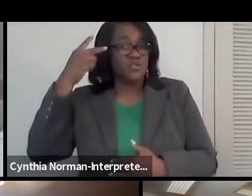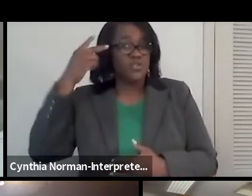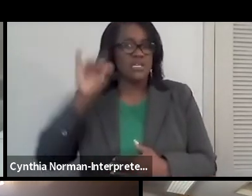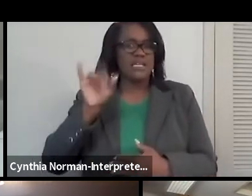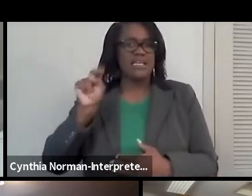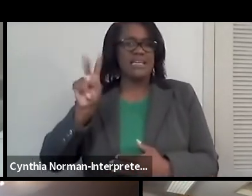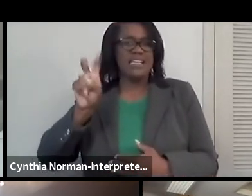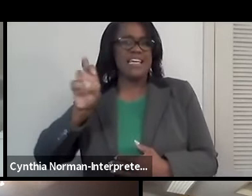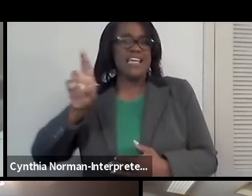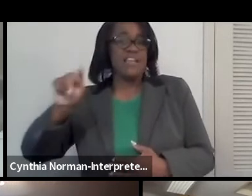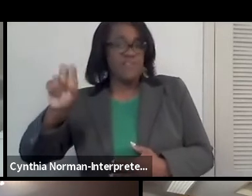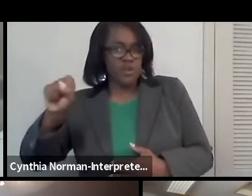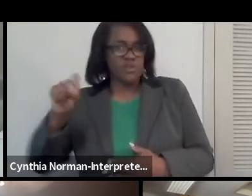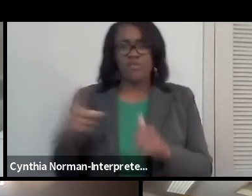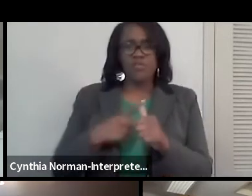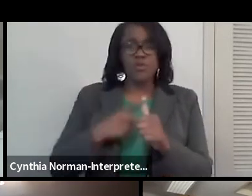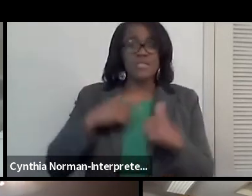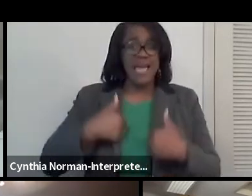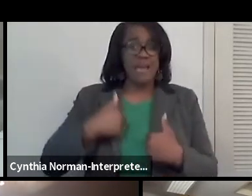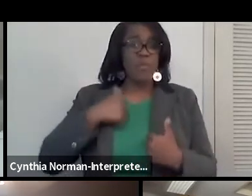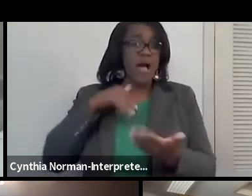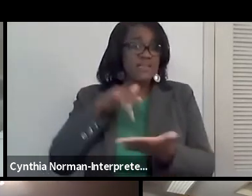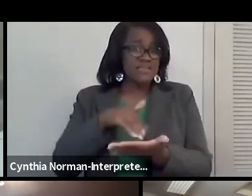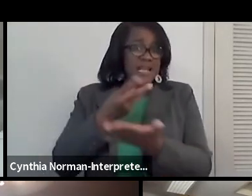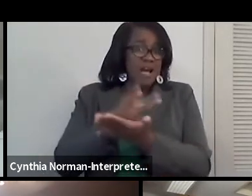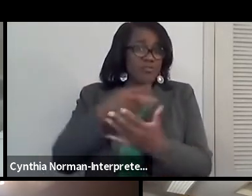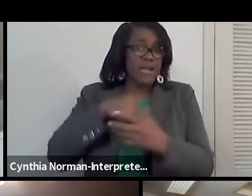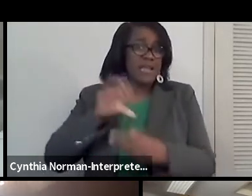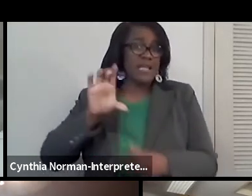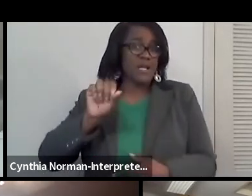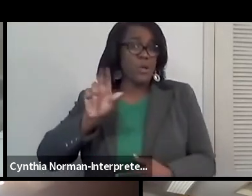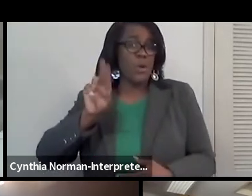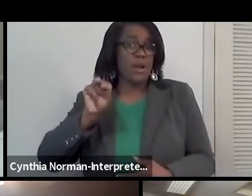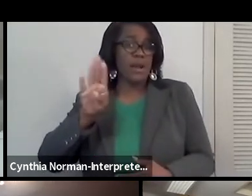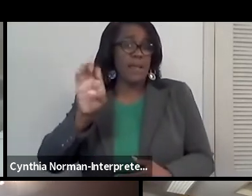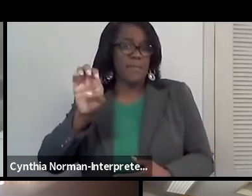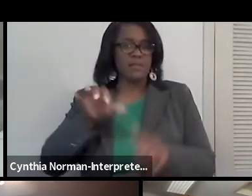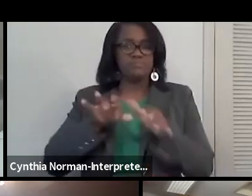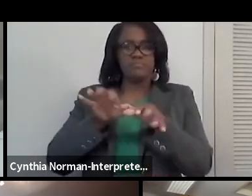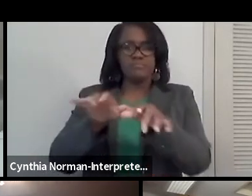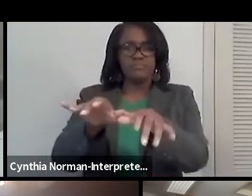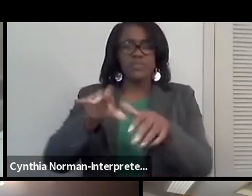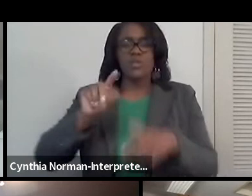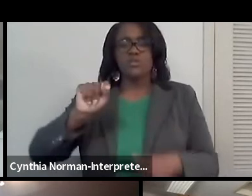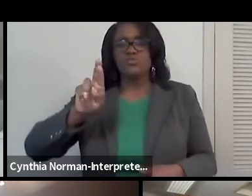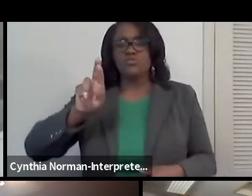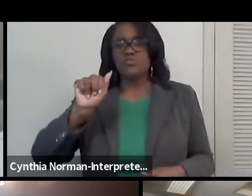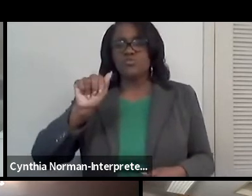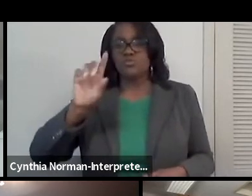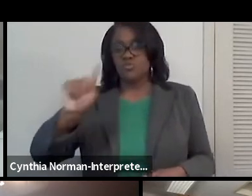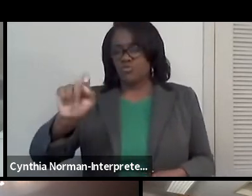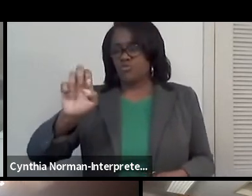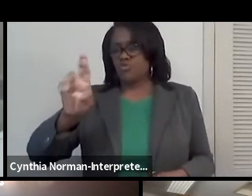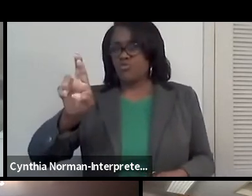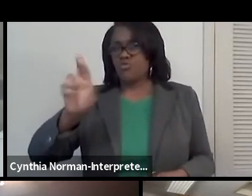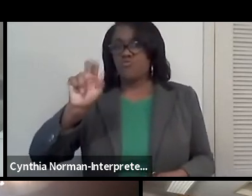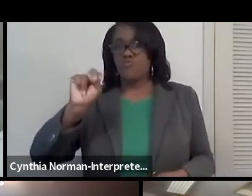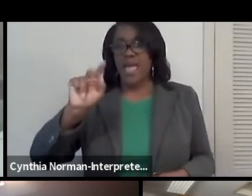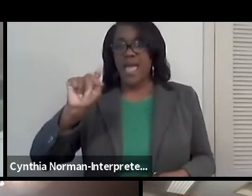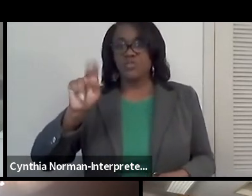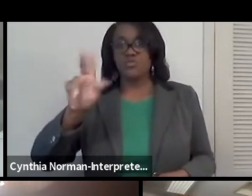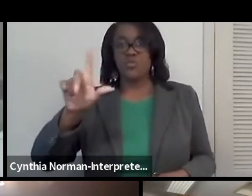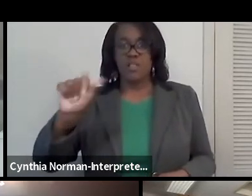So the first species I ever studied in my undergrad at Columbia were these tarantula species out in the Dominican, which none of y'all would believe me right now if